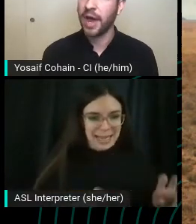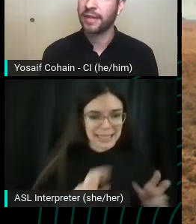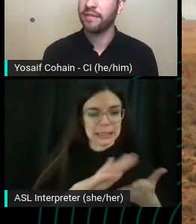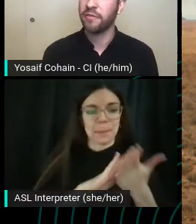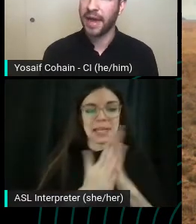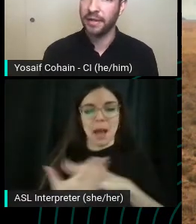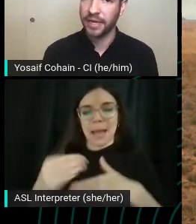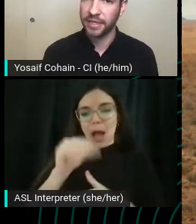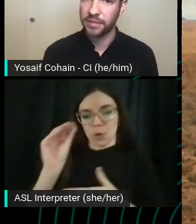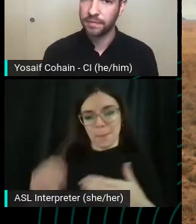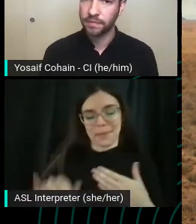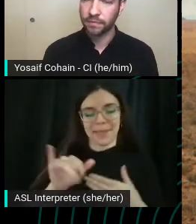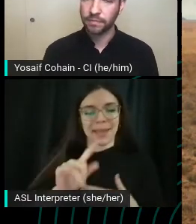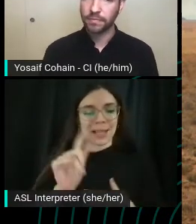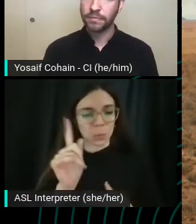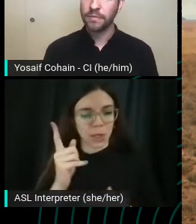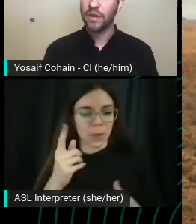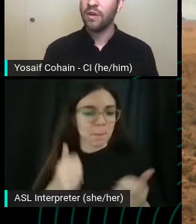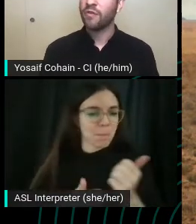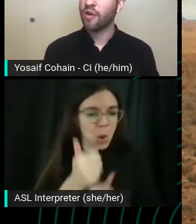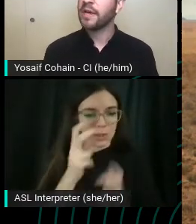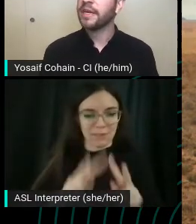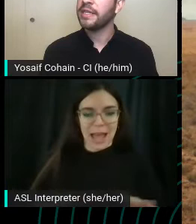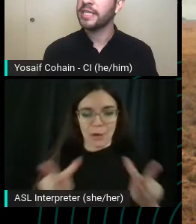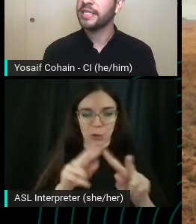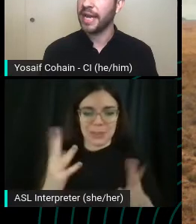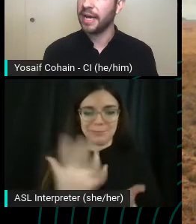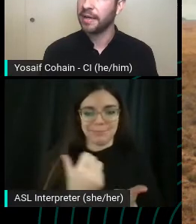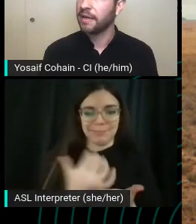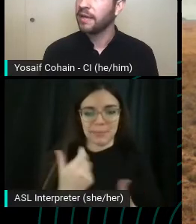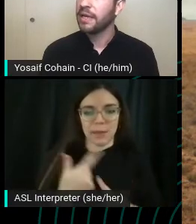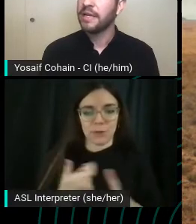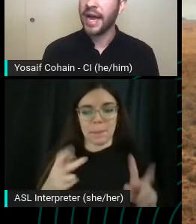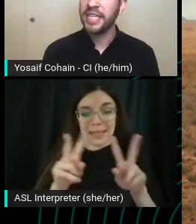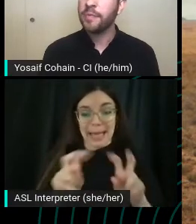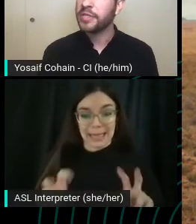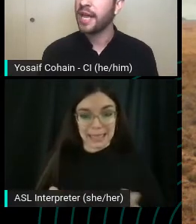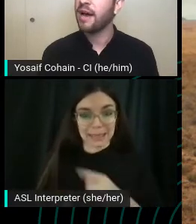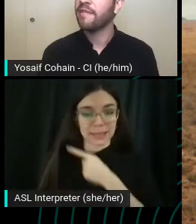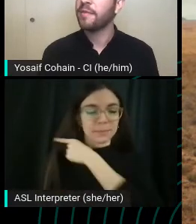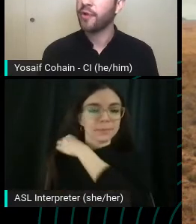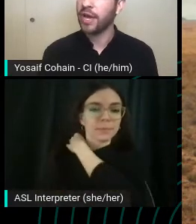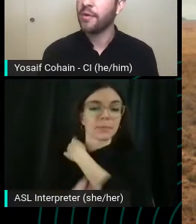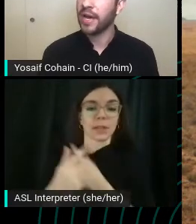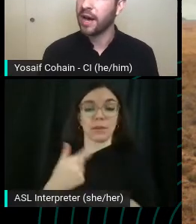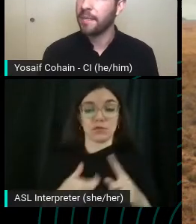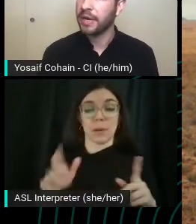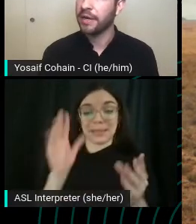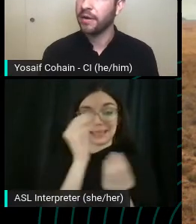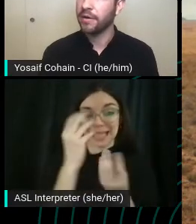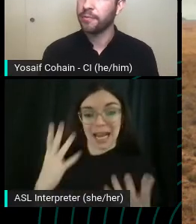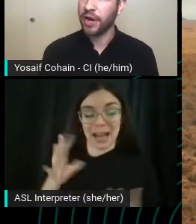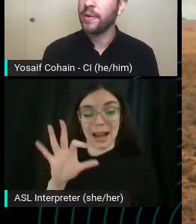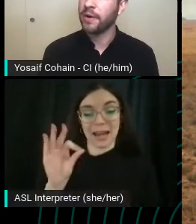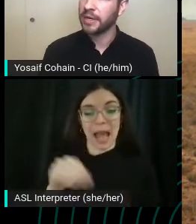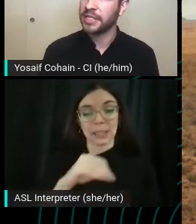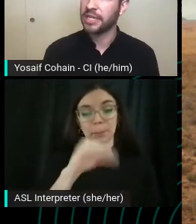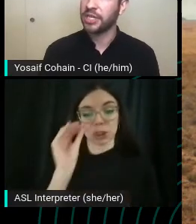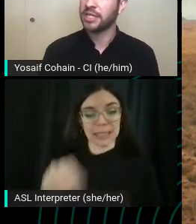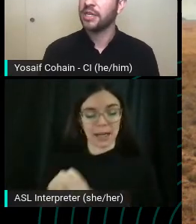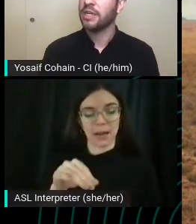is extracted from analytics. From McKinsey's data, 90% of the